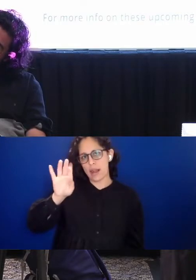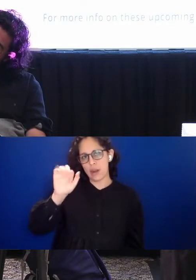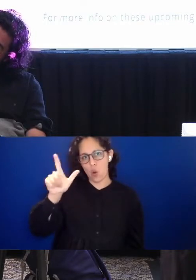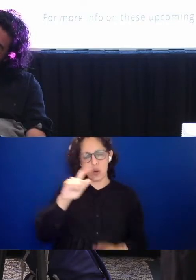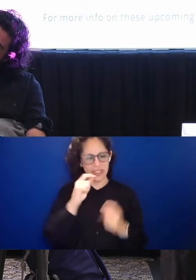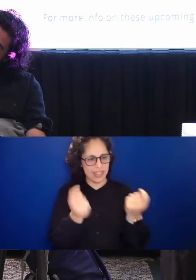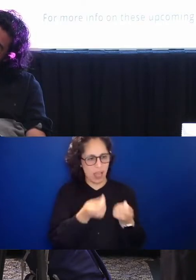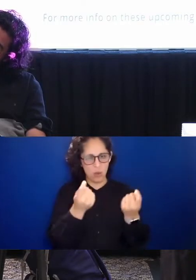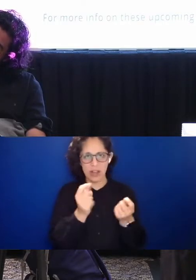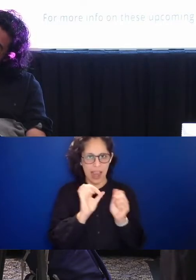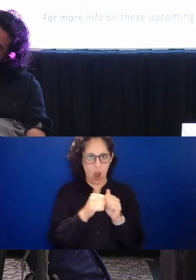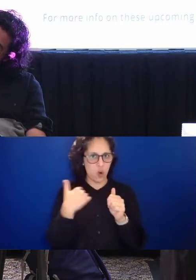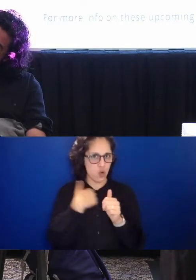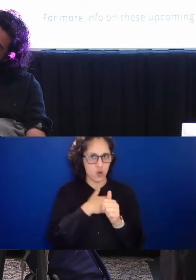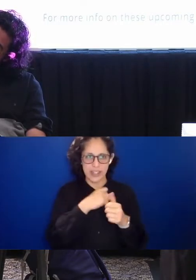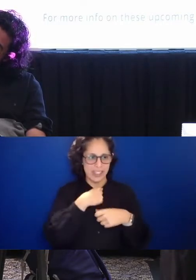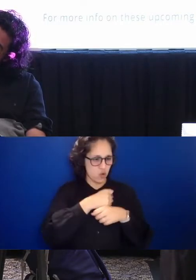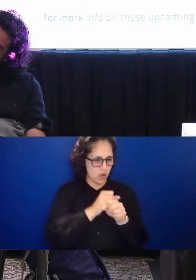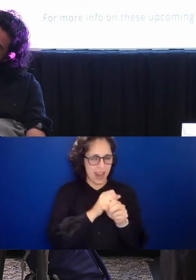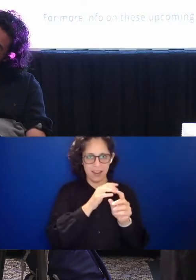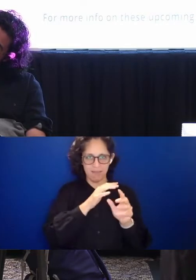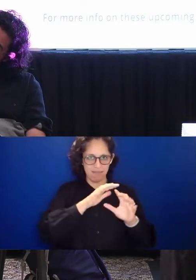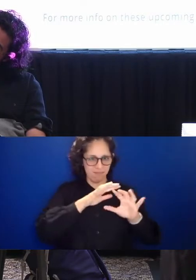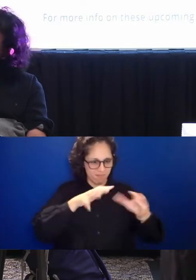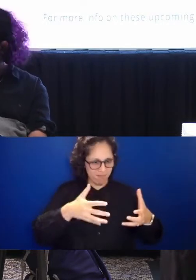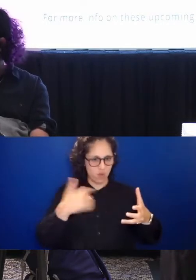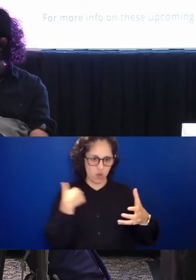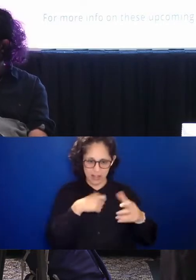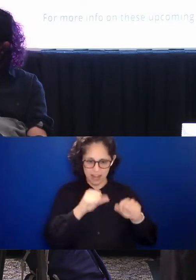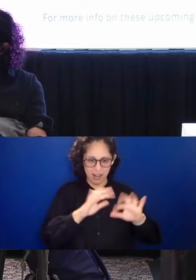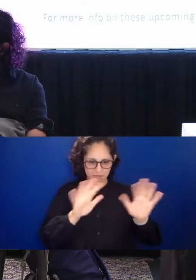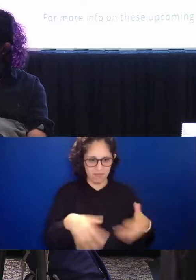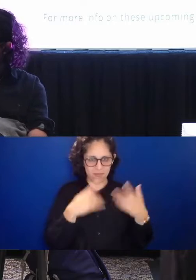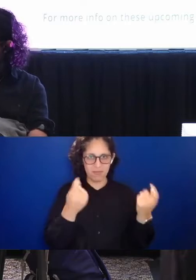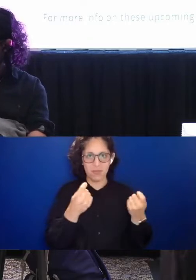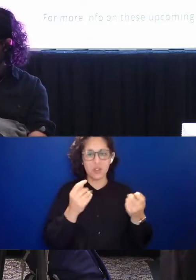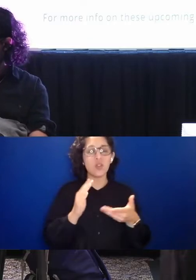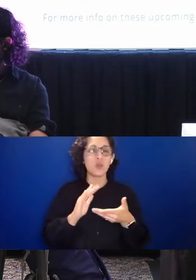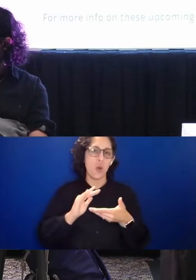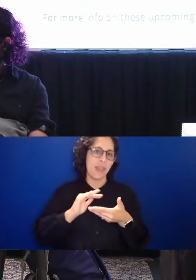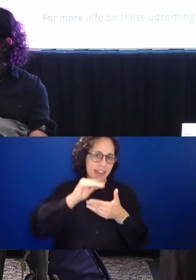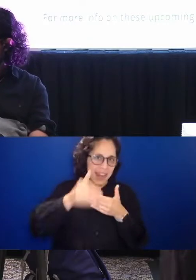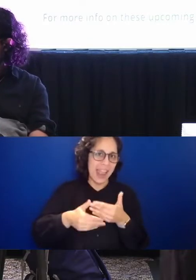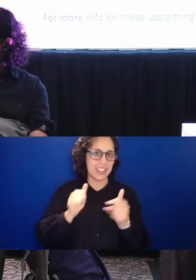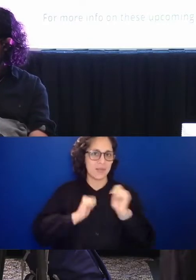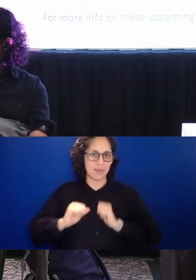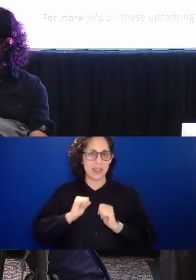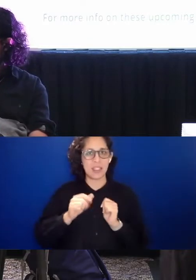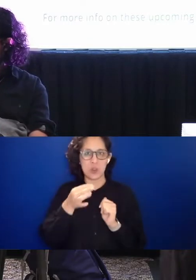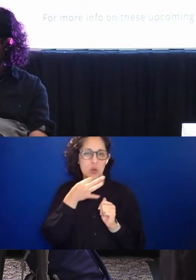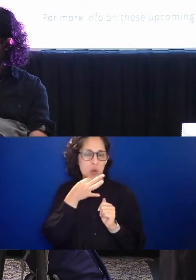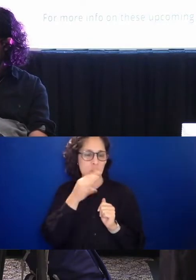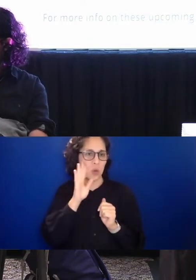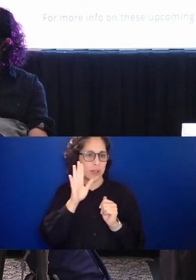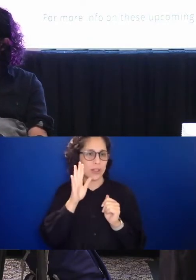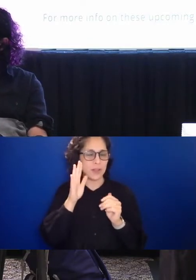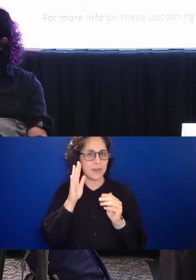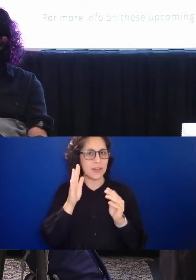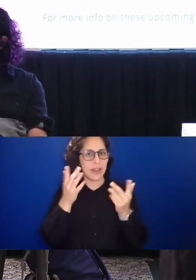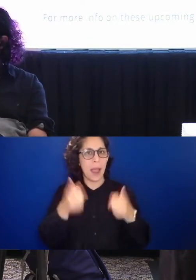The next piece that is coming down the pipe is a sound walk with stories